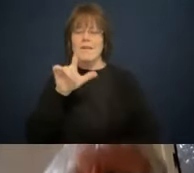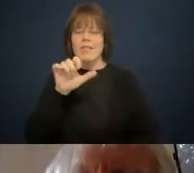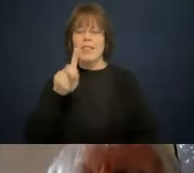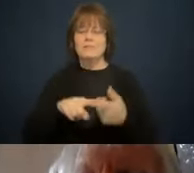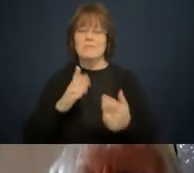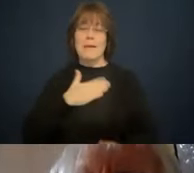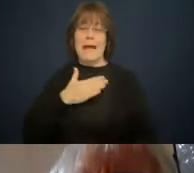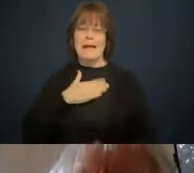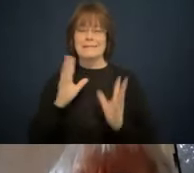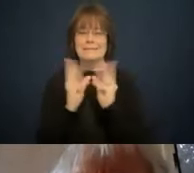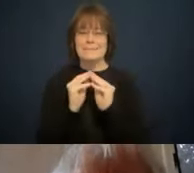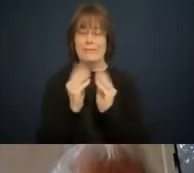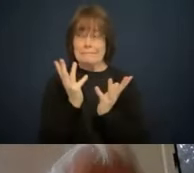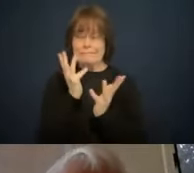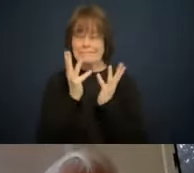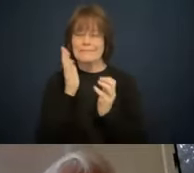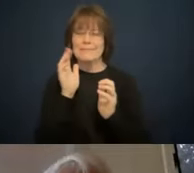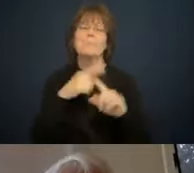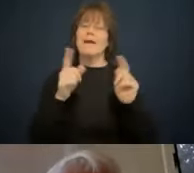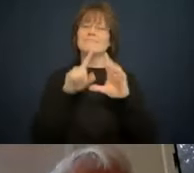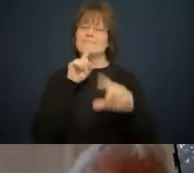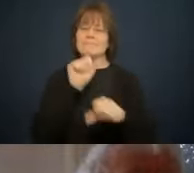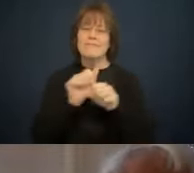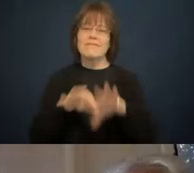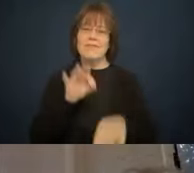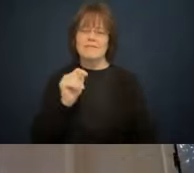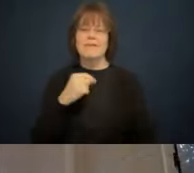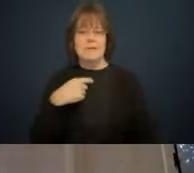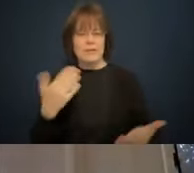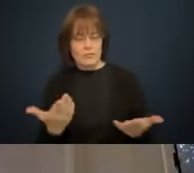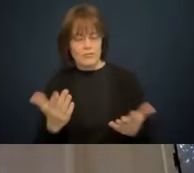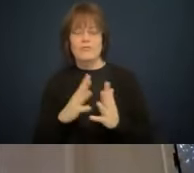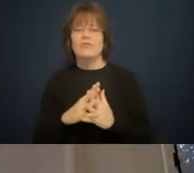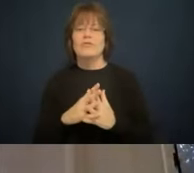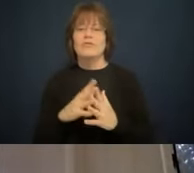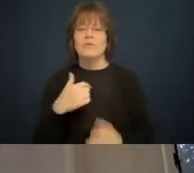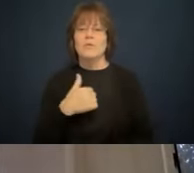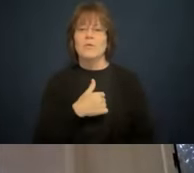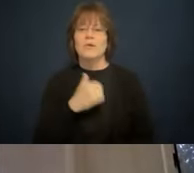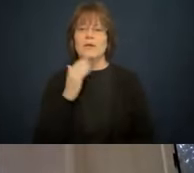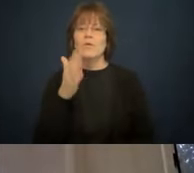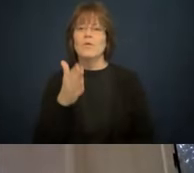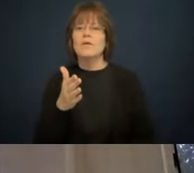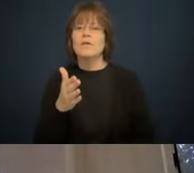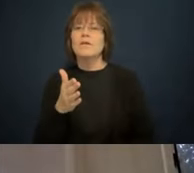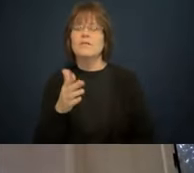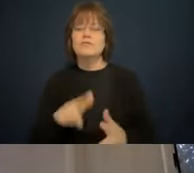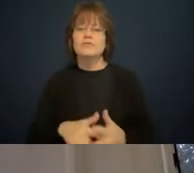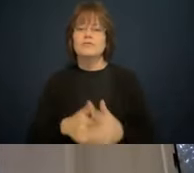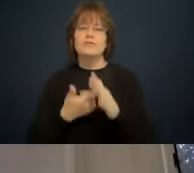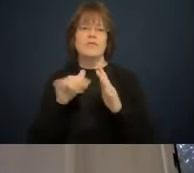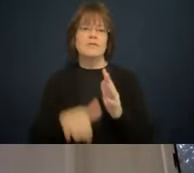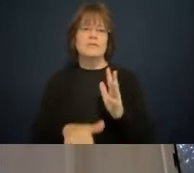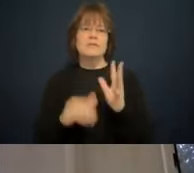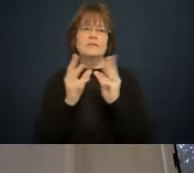seminar. But I did find it, and I'm here, and we'll embark on the seminar. I'd like